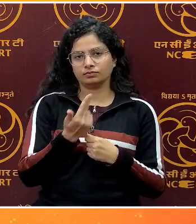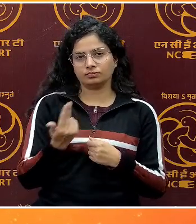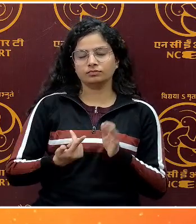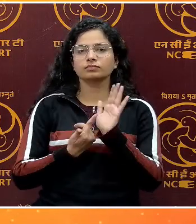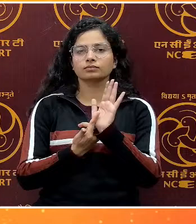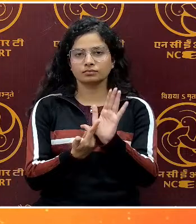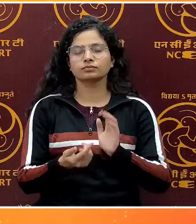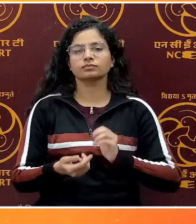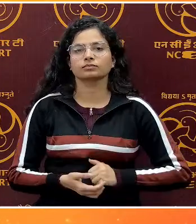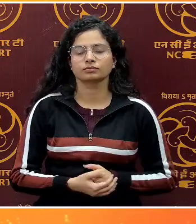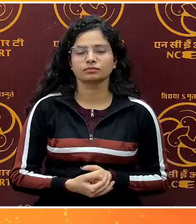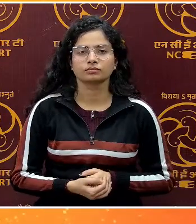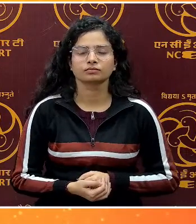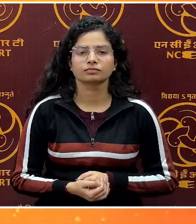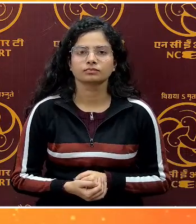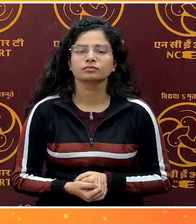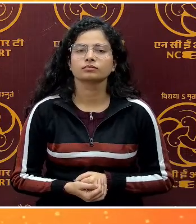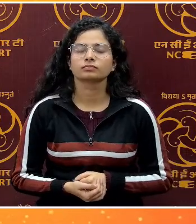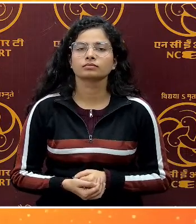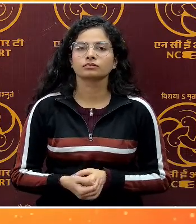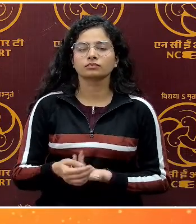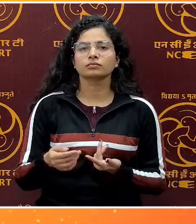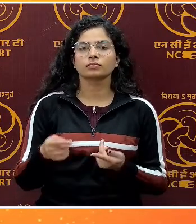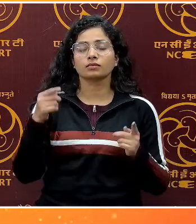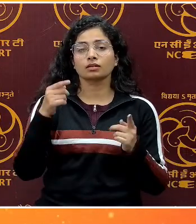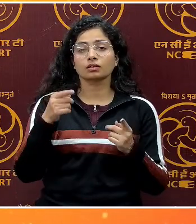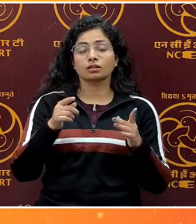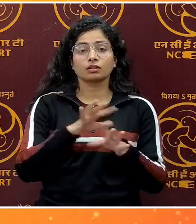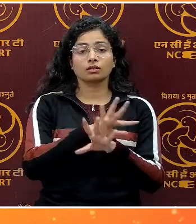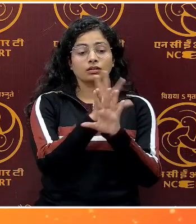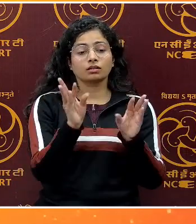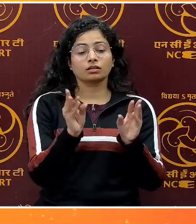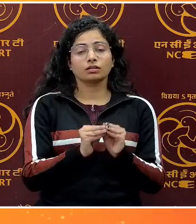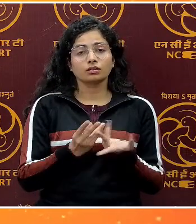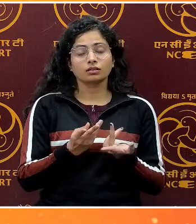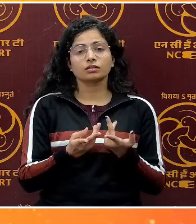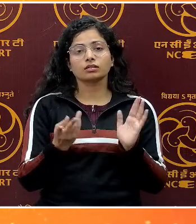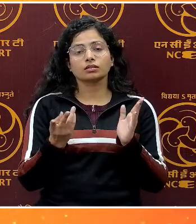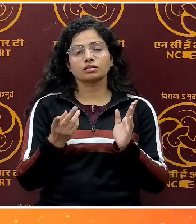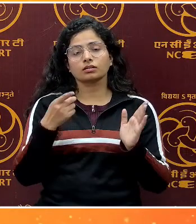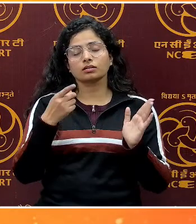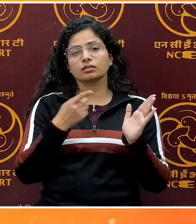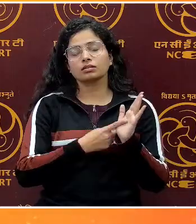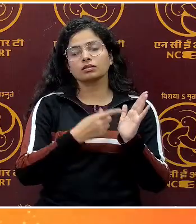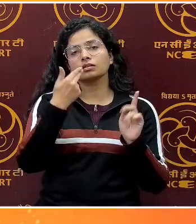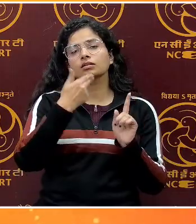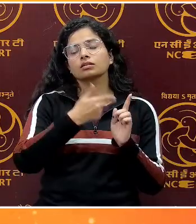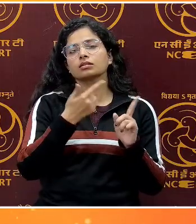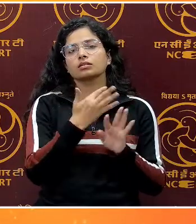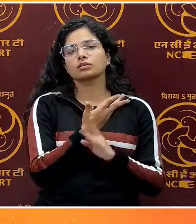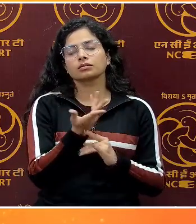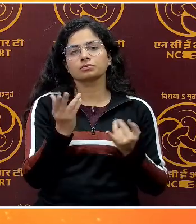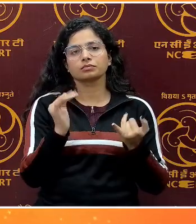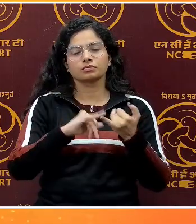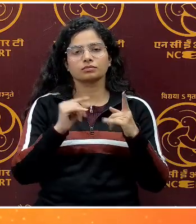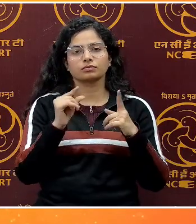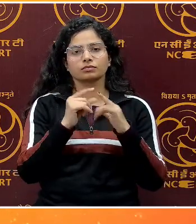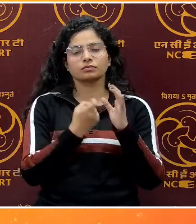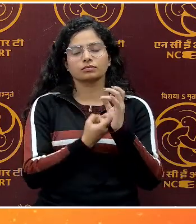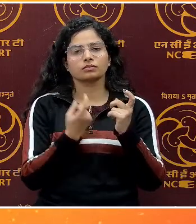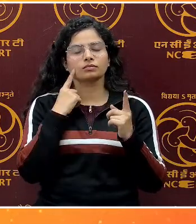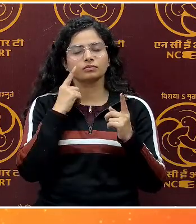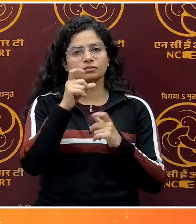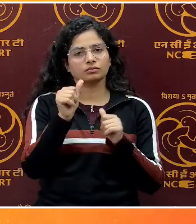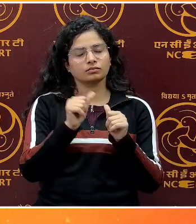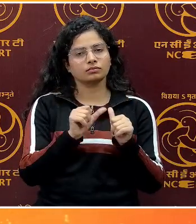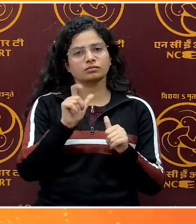right. So these mirrors are called spherical mirrors. Spherical mirrors. Why we call them spherical mirrors? I'll show you the reason. Sure. So